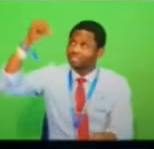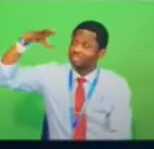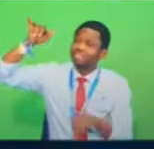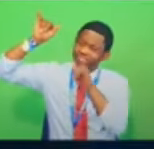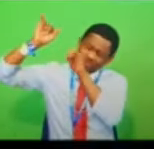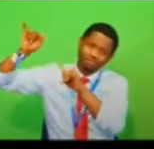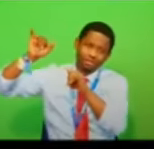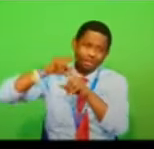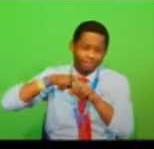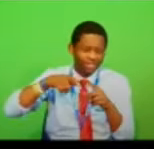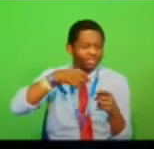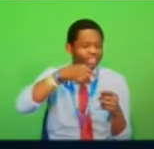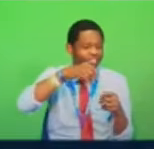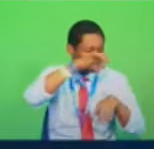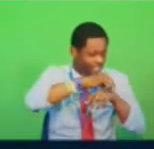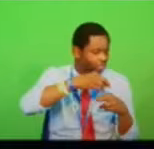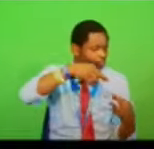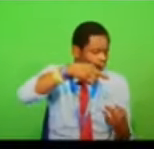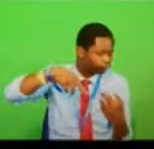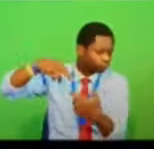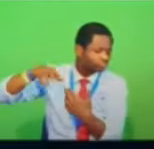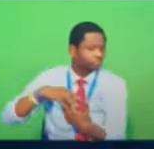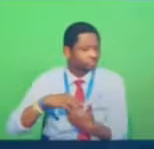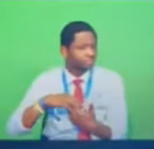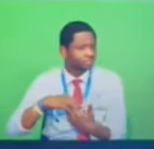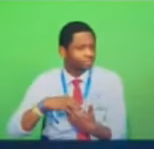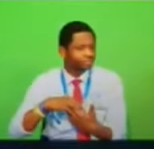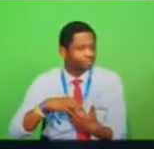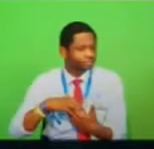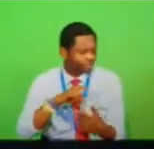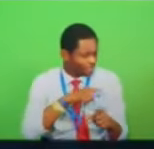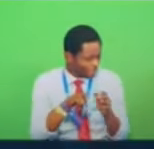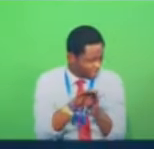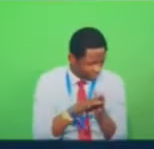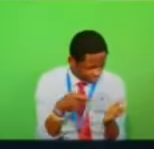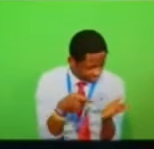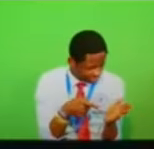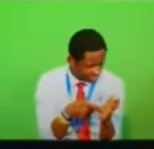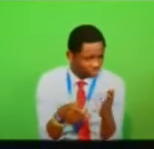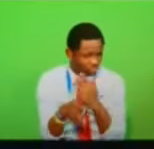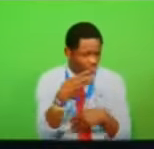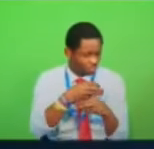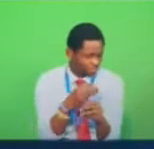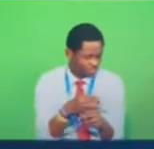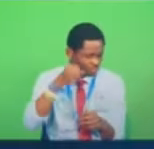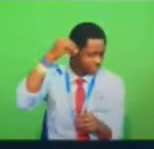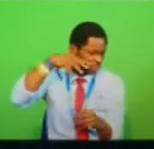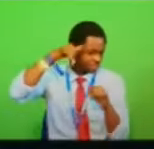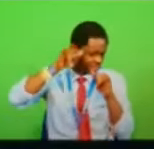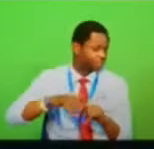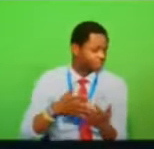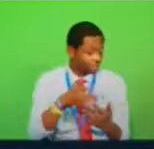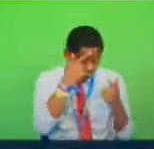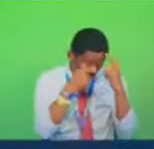is the earth that moves around. And yet the Bible says God performed a miracle and let the sun stand still. And because of